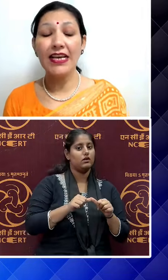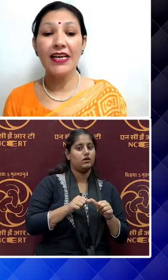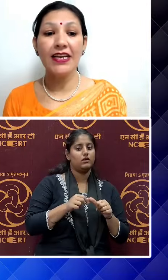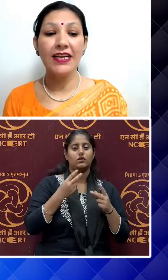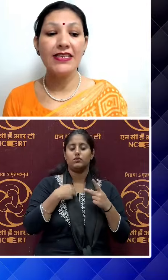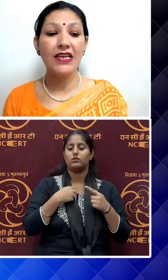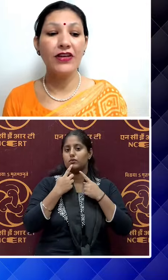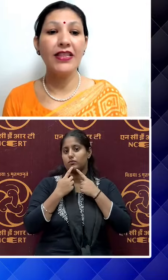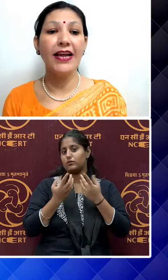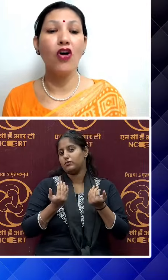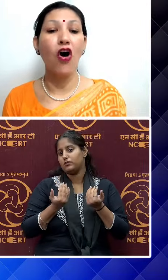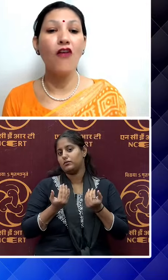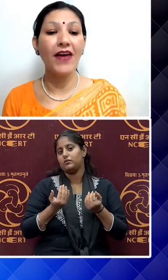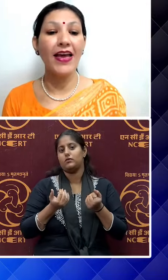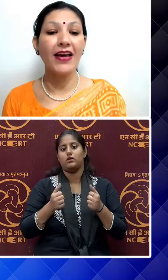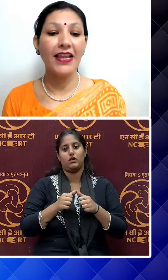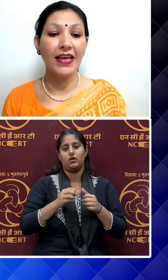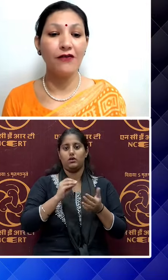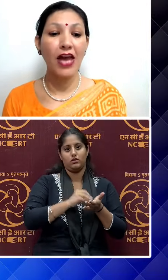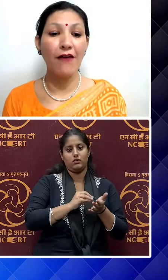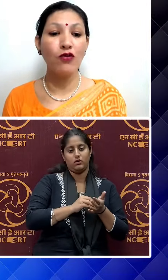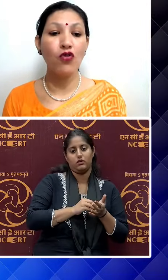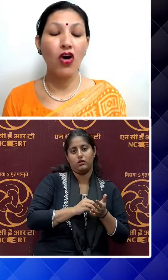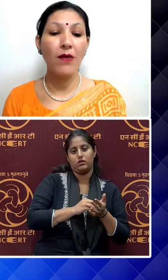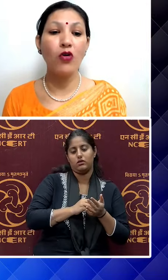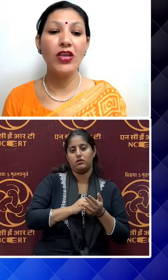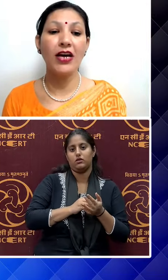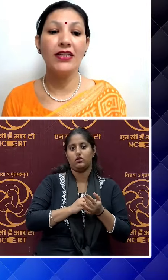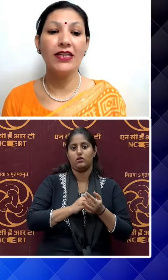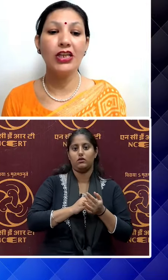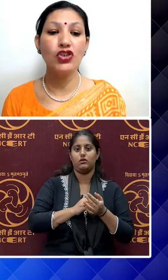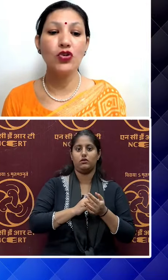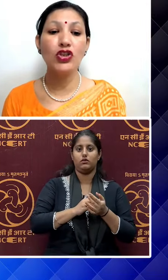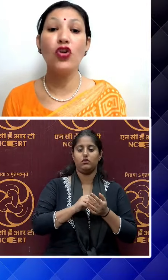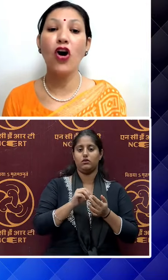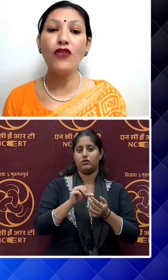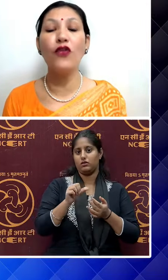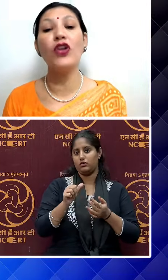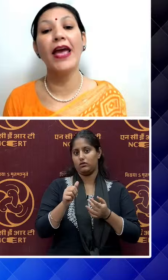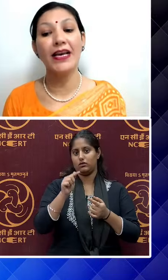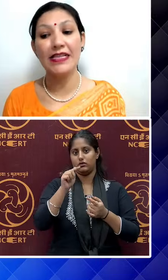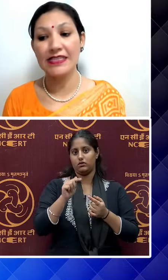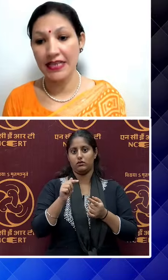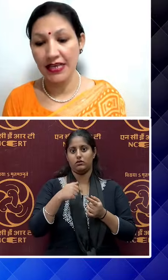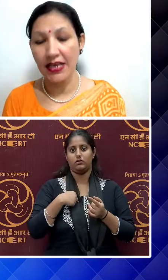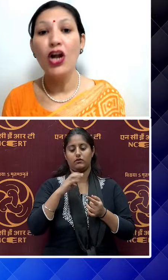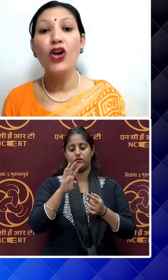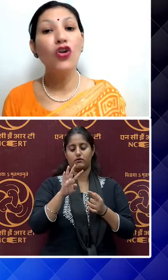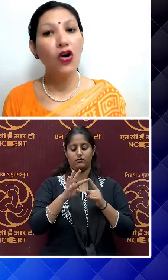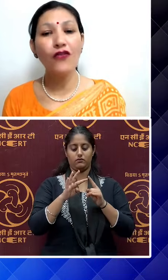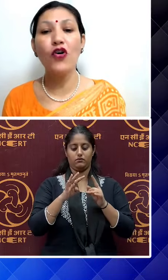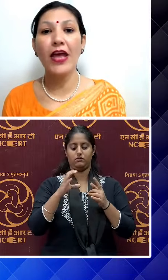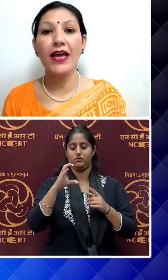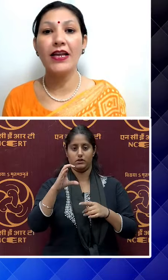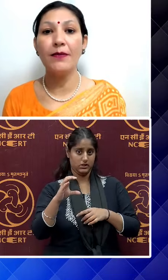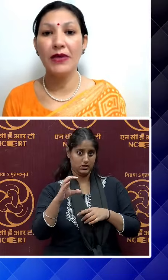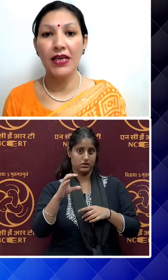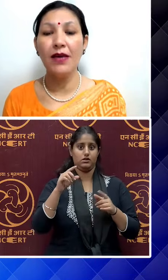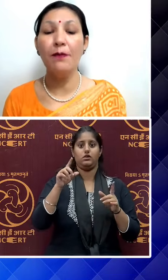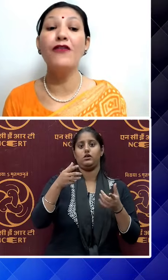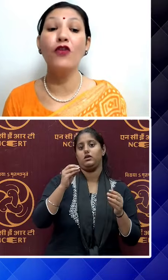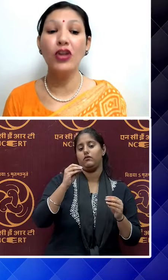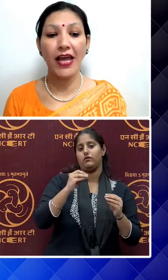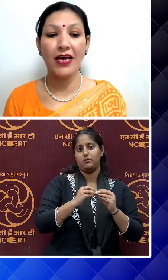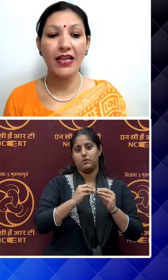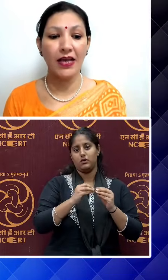see here it is given that of angle A. We have to talk about the other t ratios, not for angle C, not for angle B,